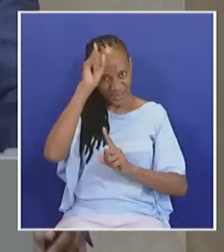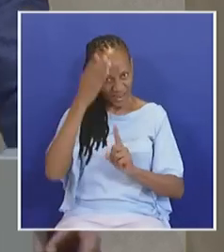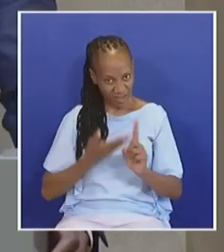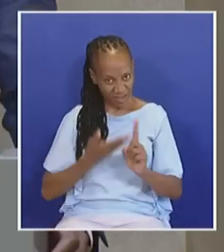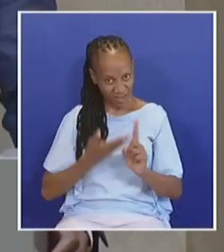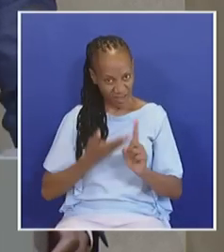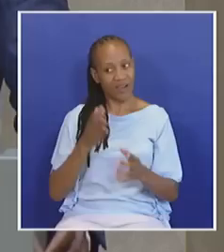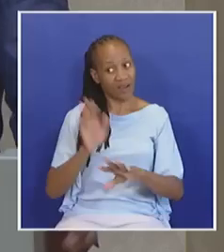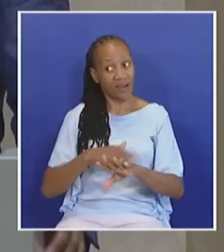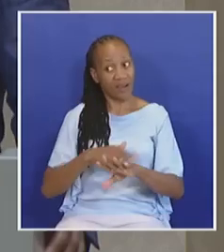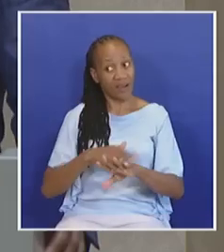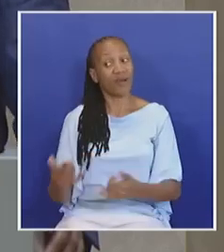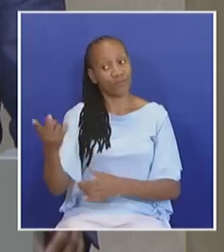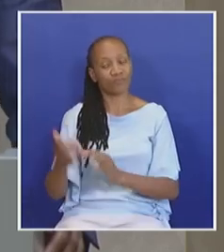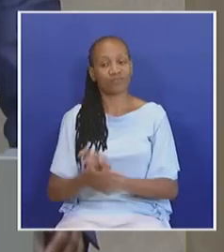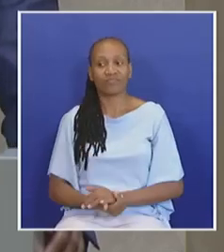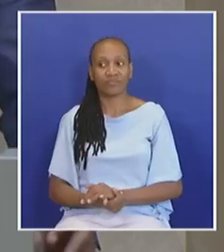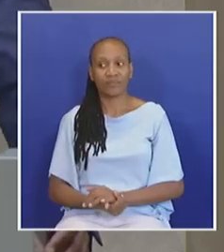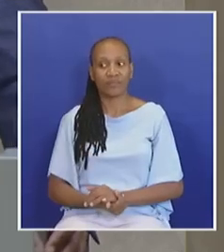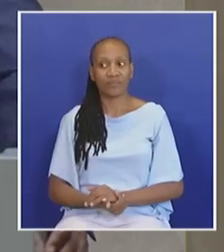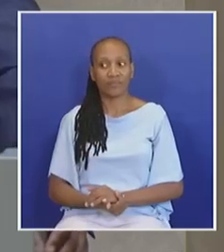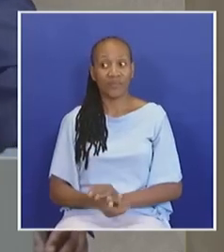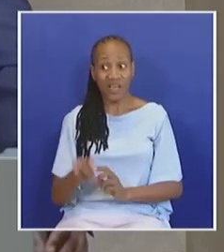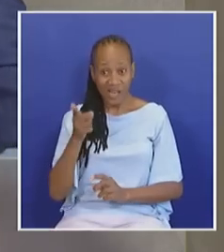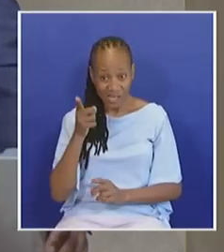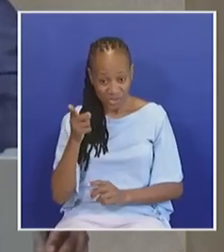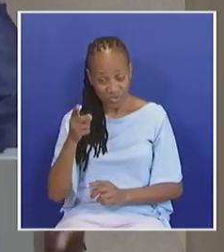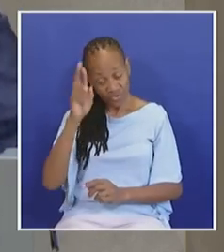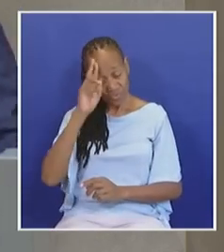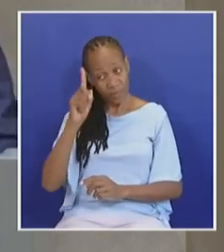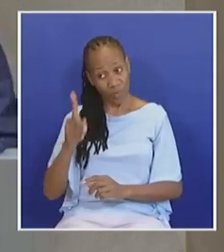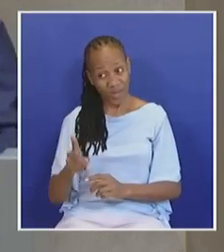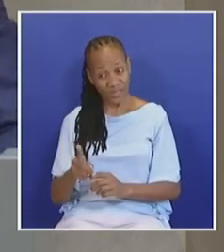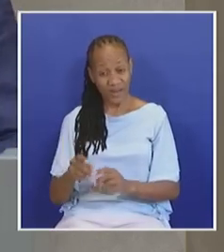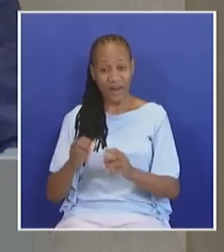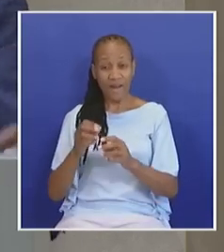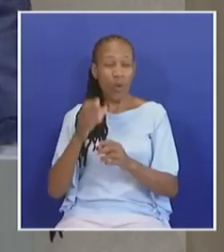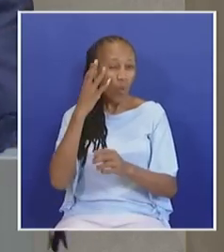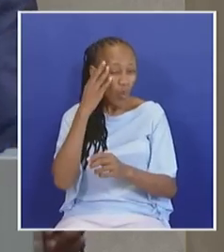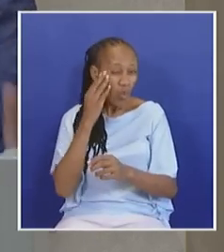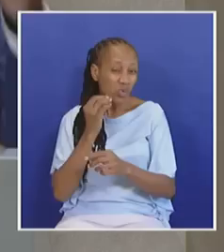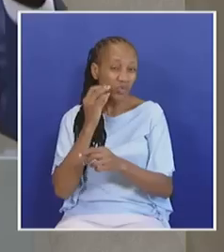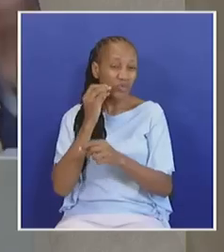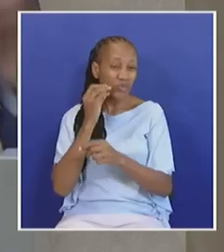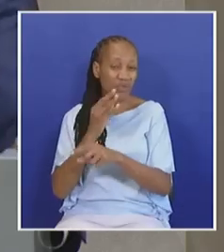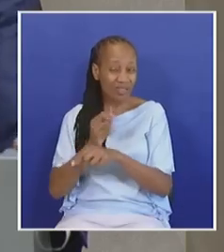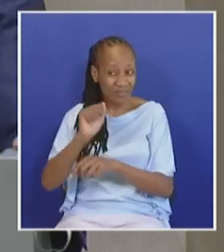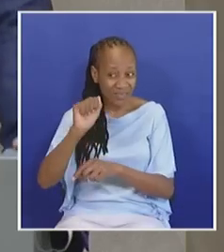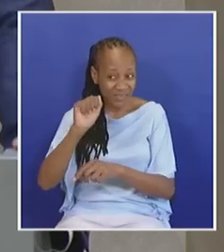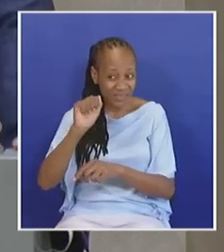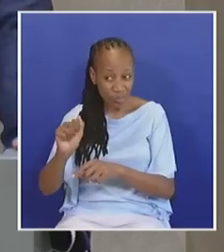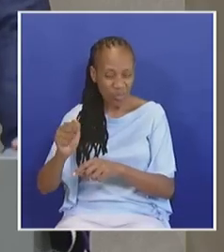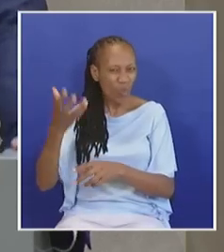person who's from your forebears who incarcerated Tata Madiba for 27 years for one simple